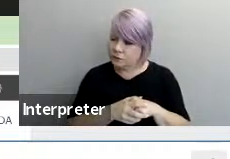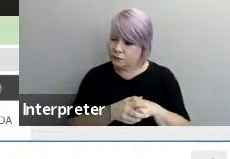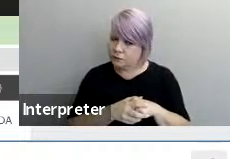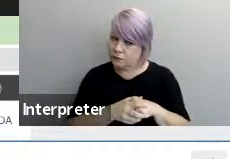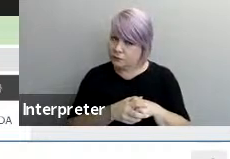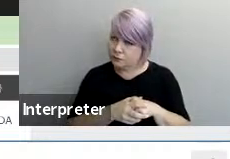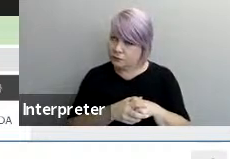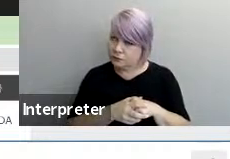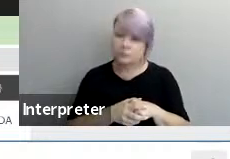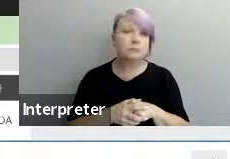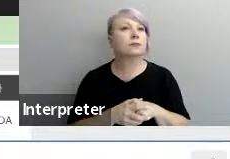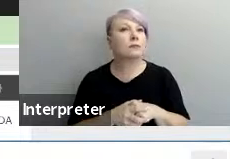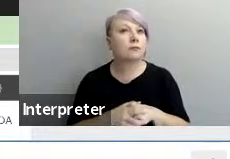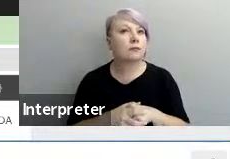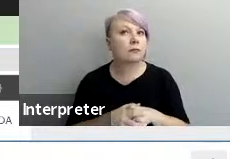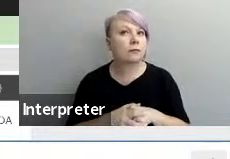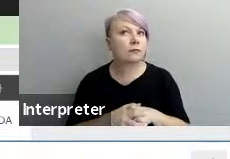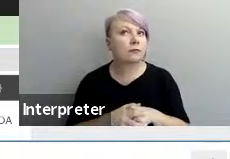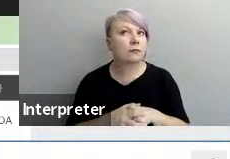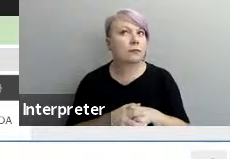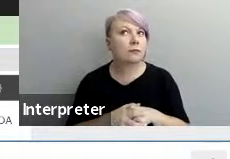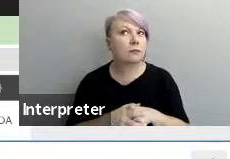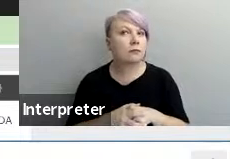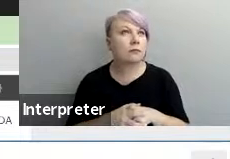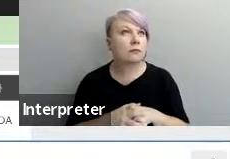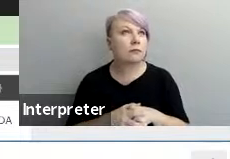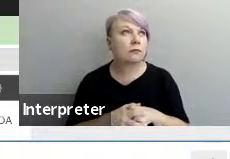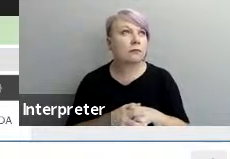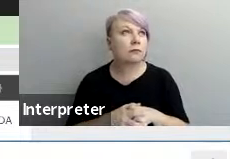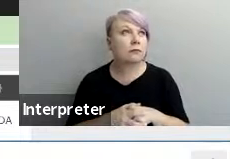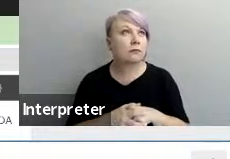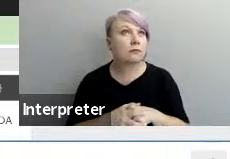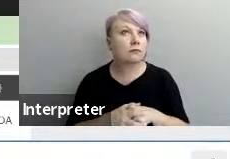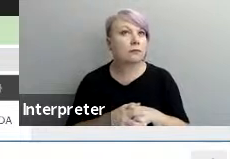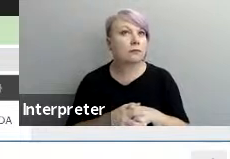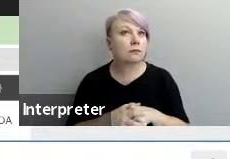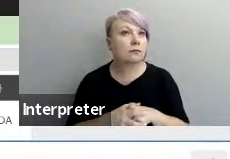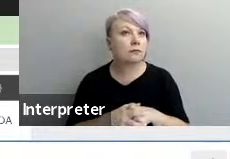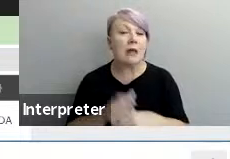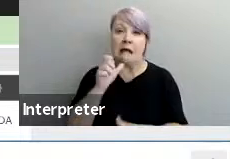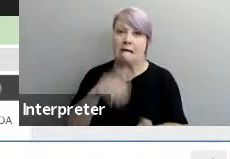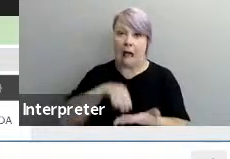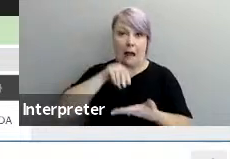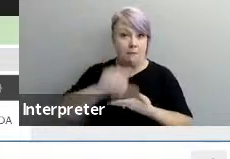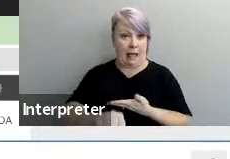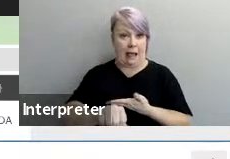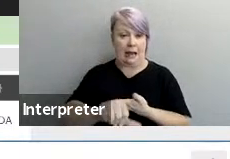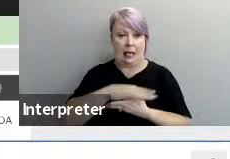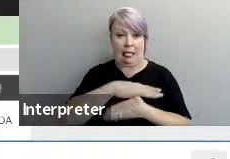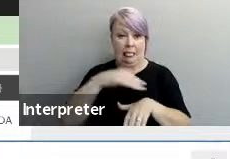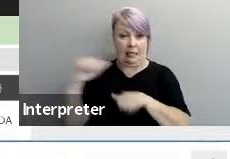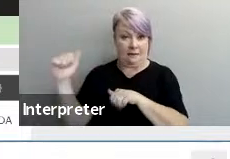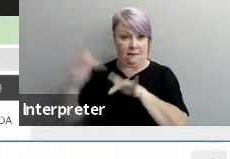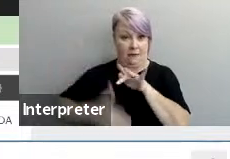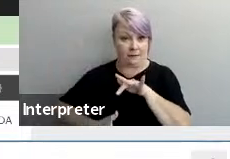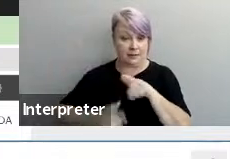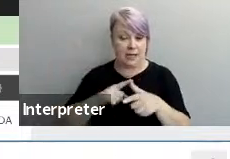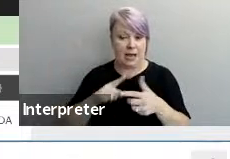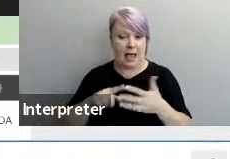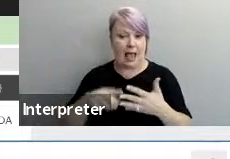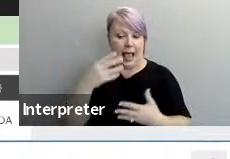Non-paid, there were employment, resignations, retirement, salary adjustments, extra duty pay, non-paid leaves of absence, and 1 settlement